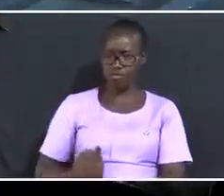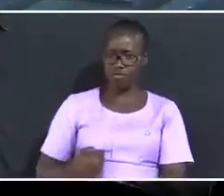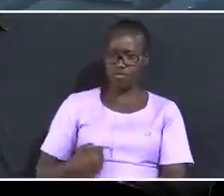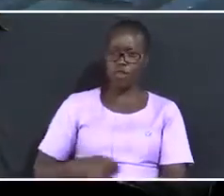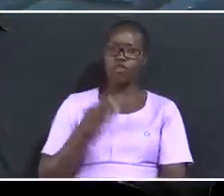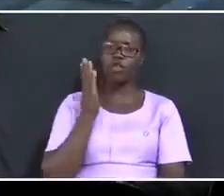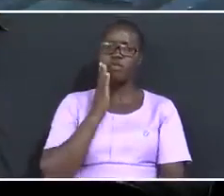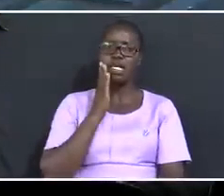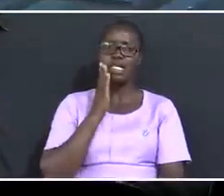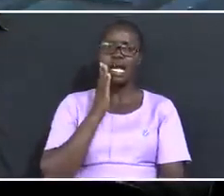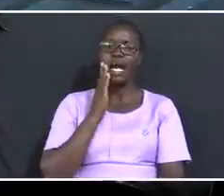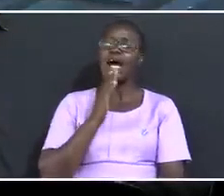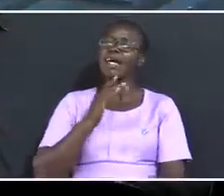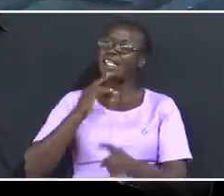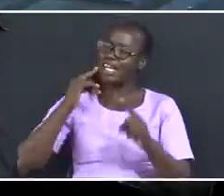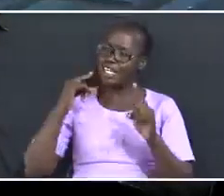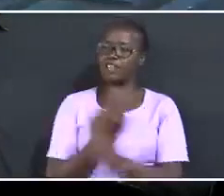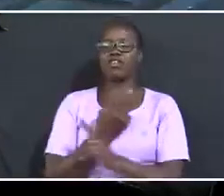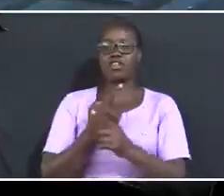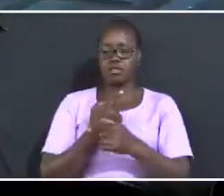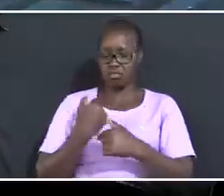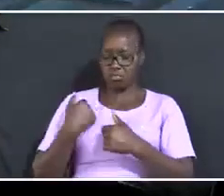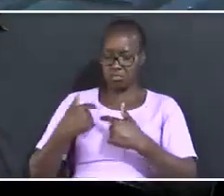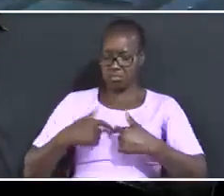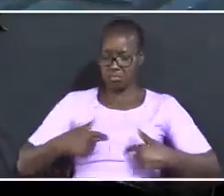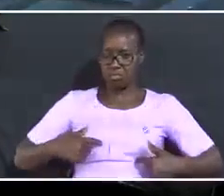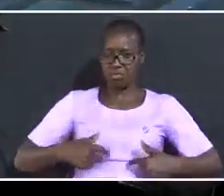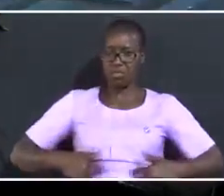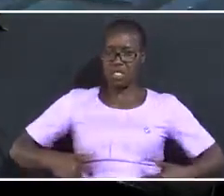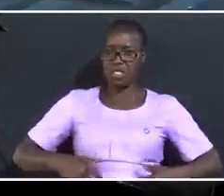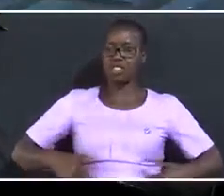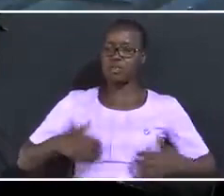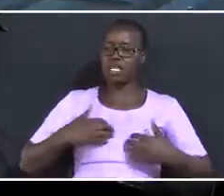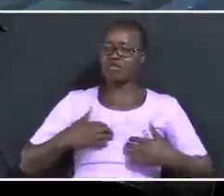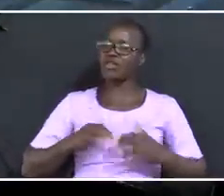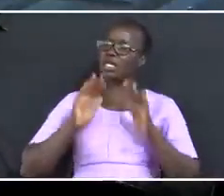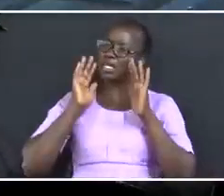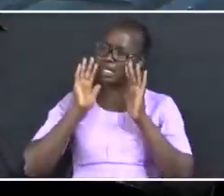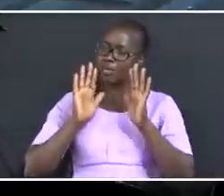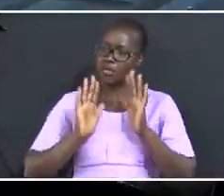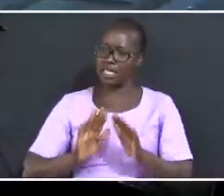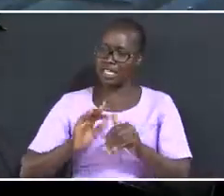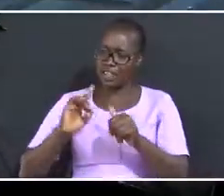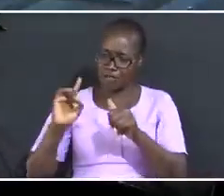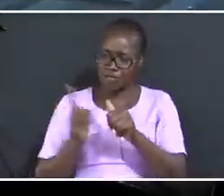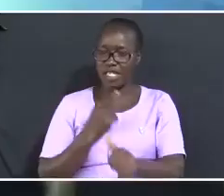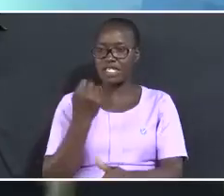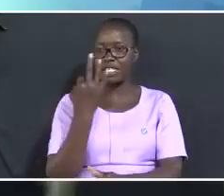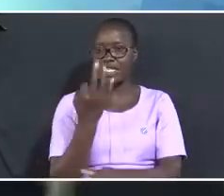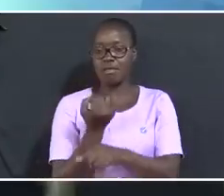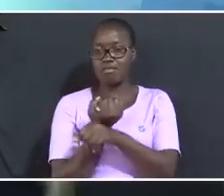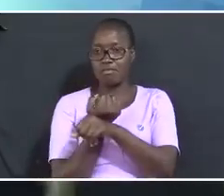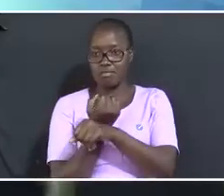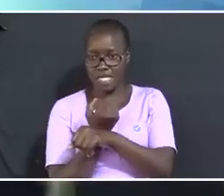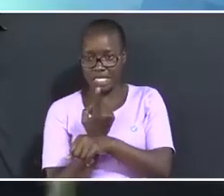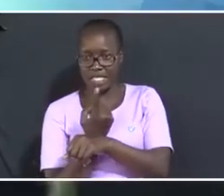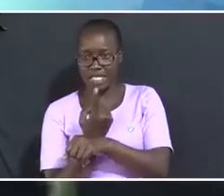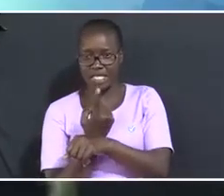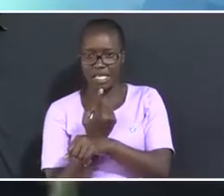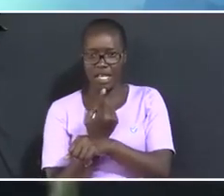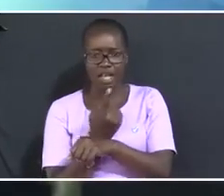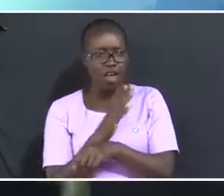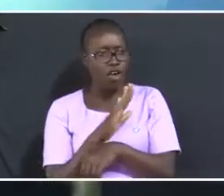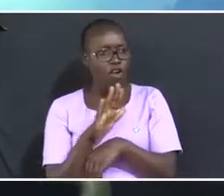has got exact stripes. So it is important for the first 3 minutes of the